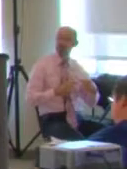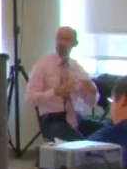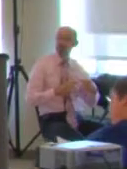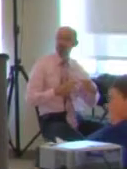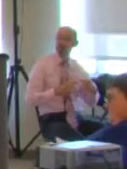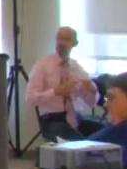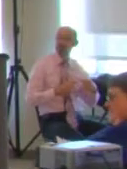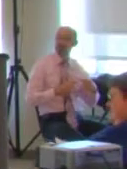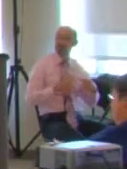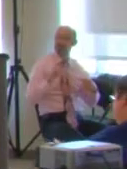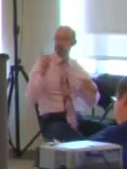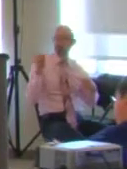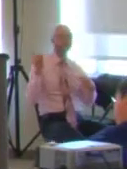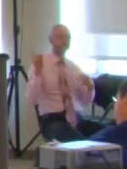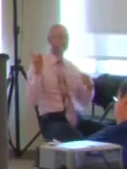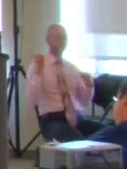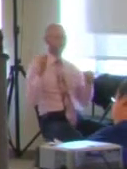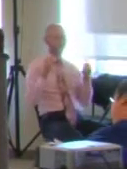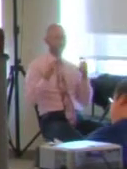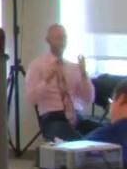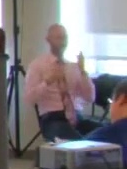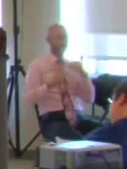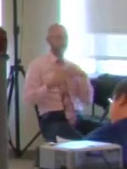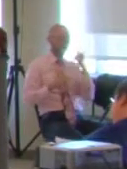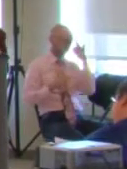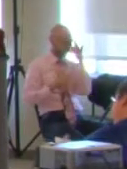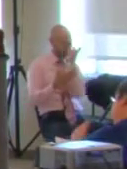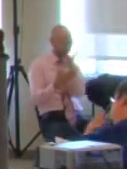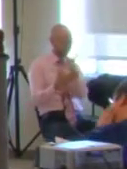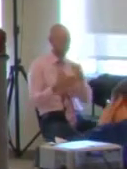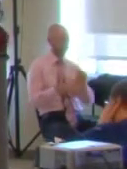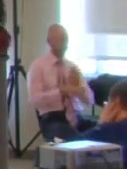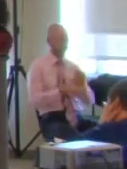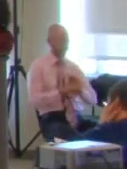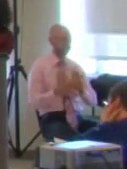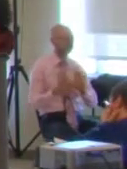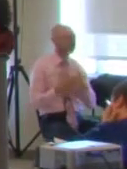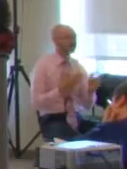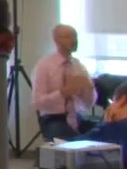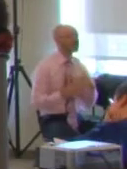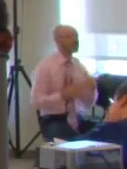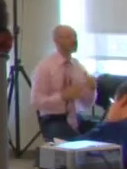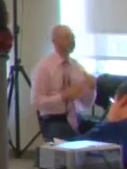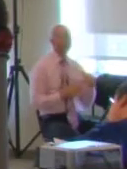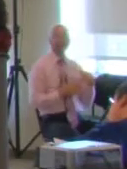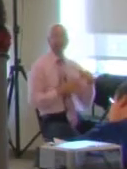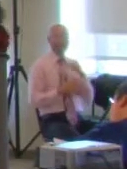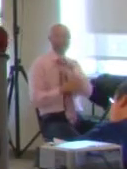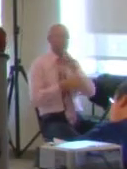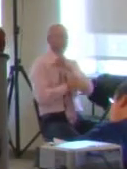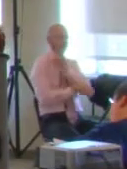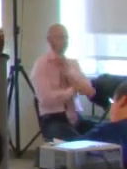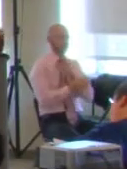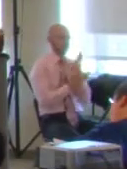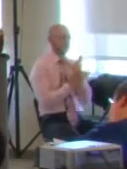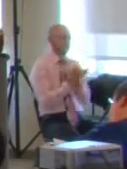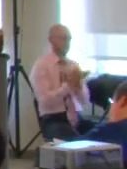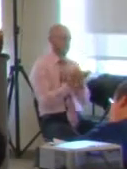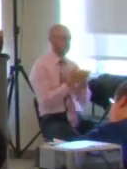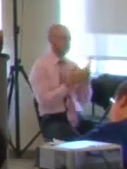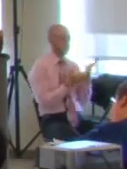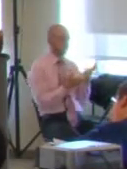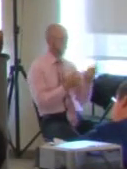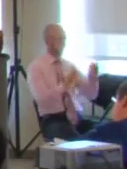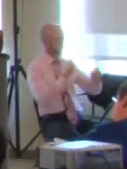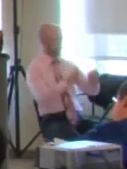Okay, so this is a clinical kind of piece that I was noting. You want to evaluate the person's safety.